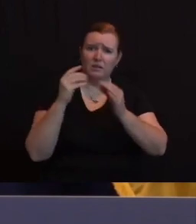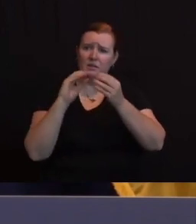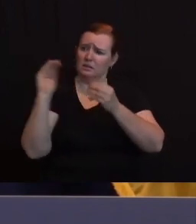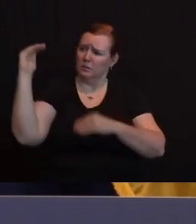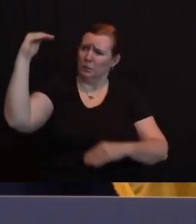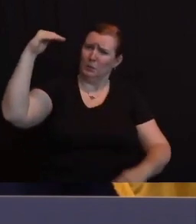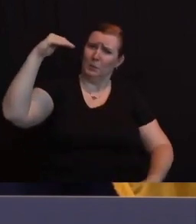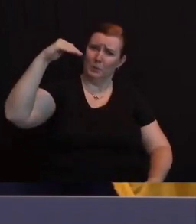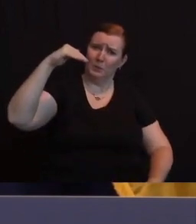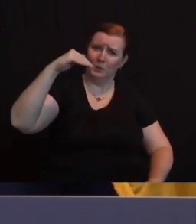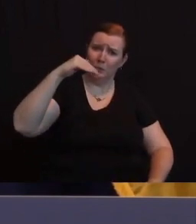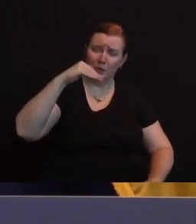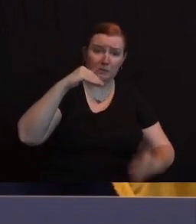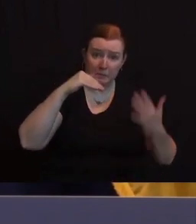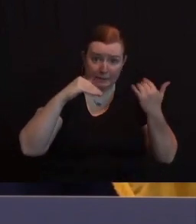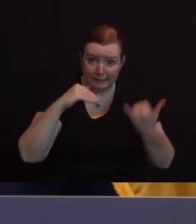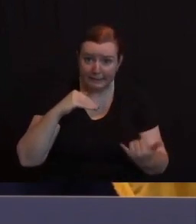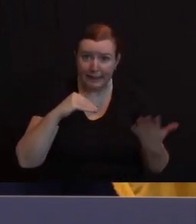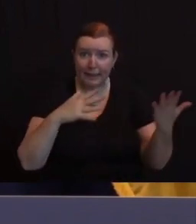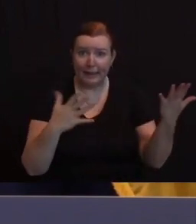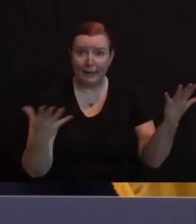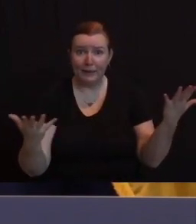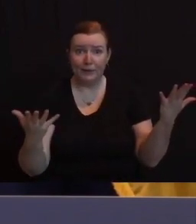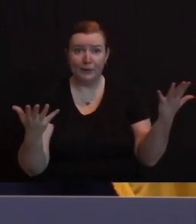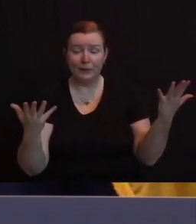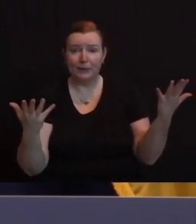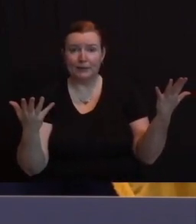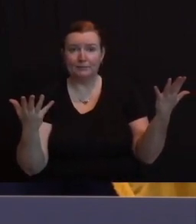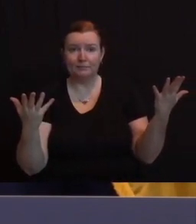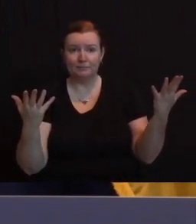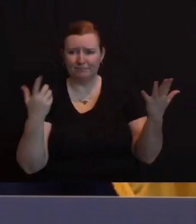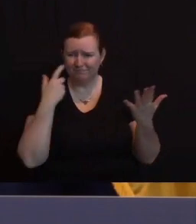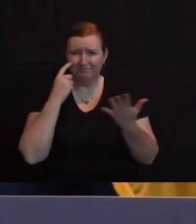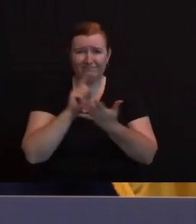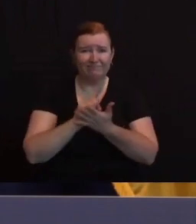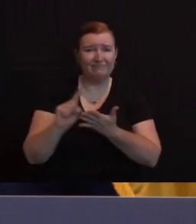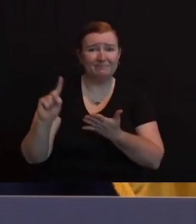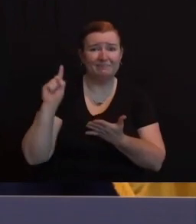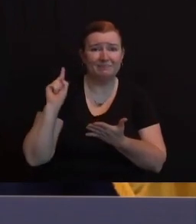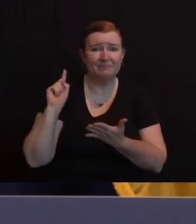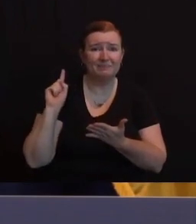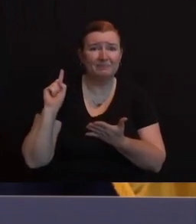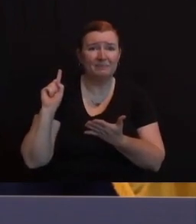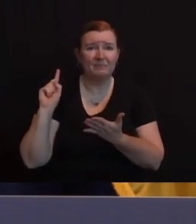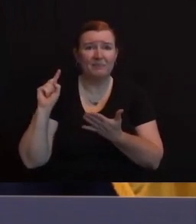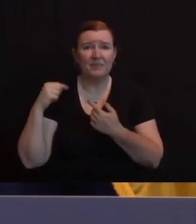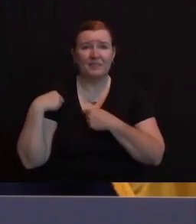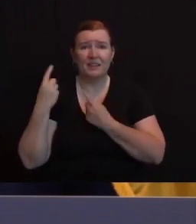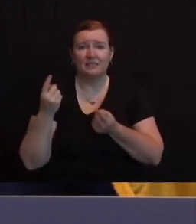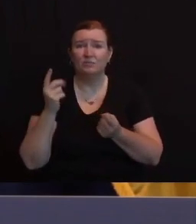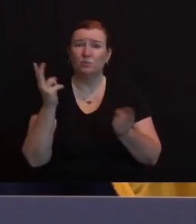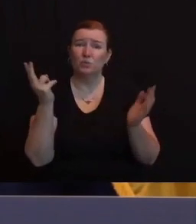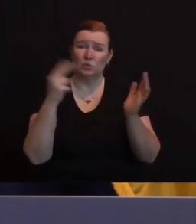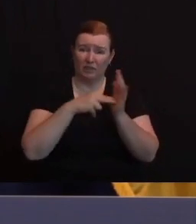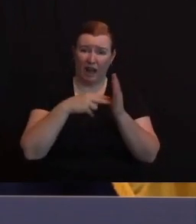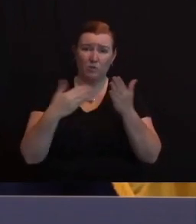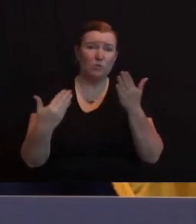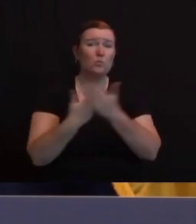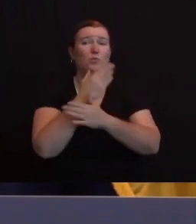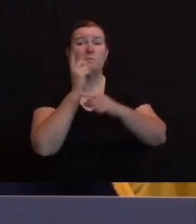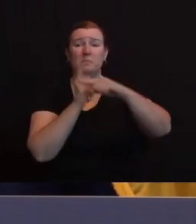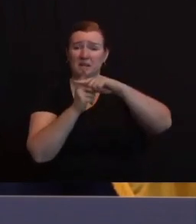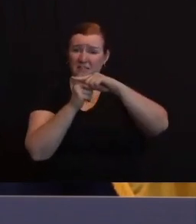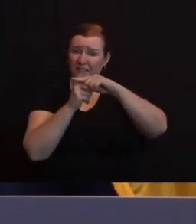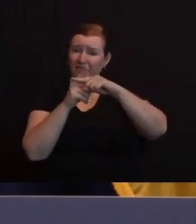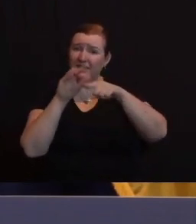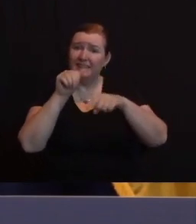roughly 2,000 new positive coronavirus test results. We are now back plus or